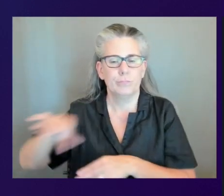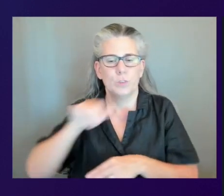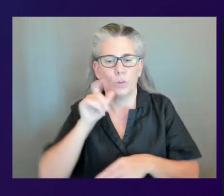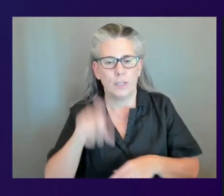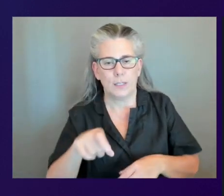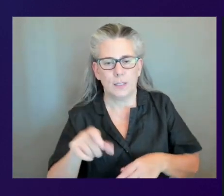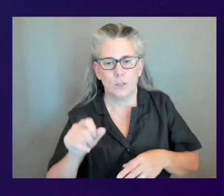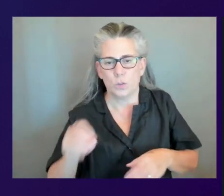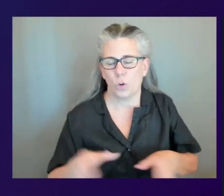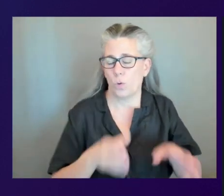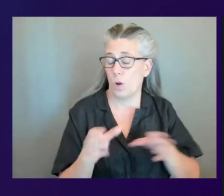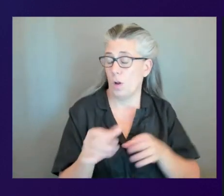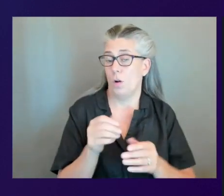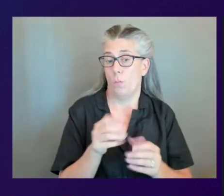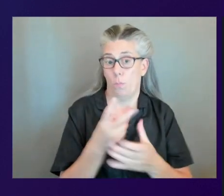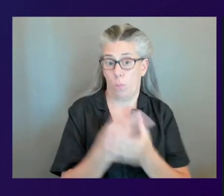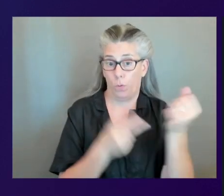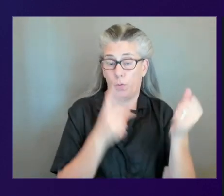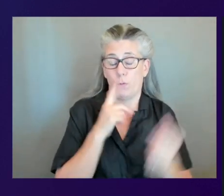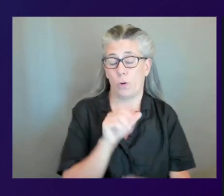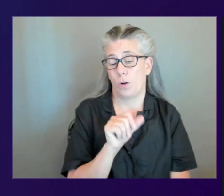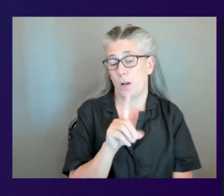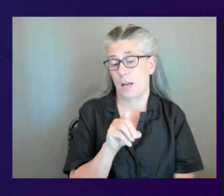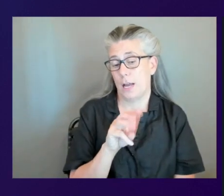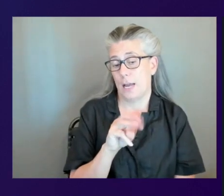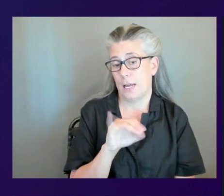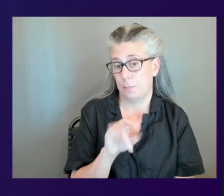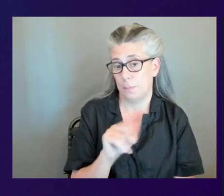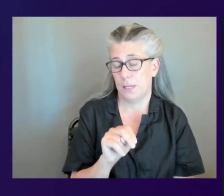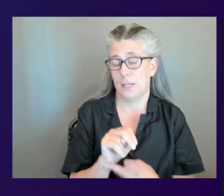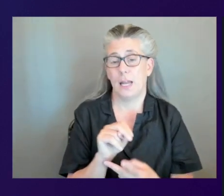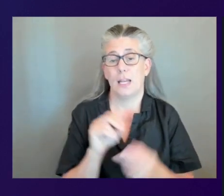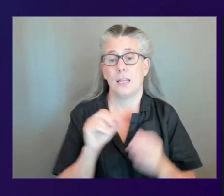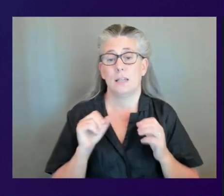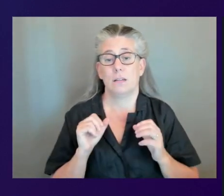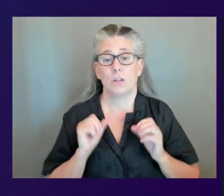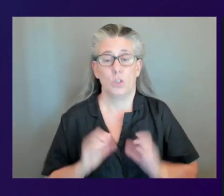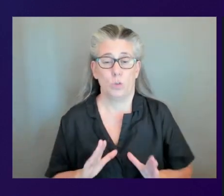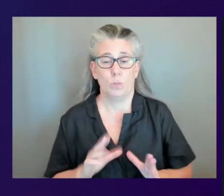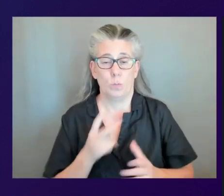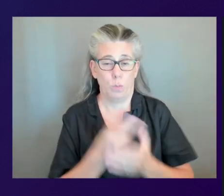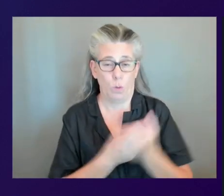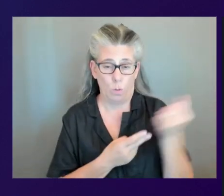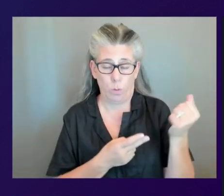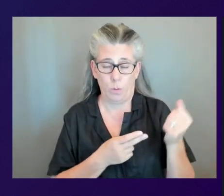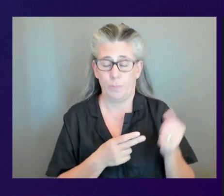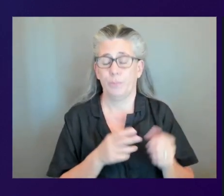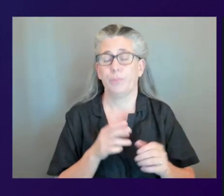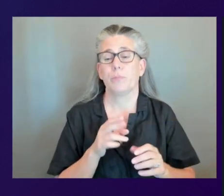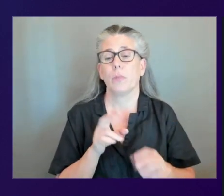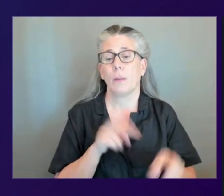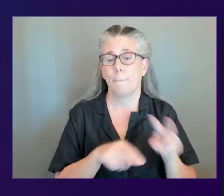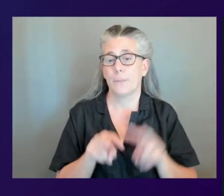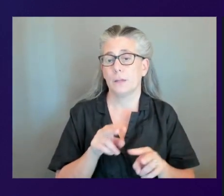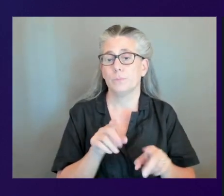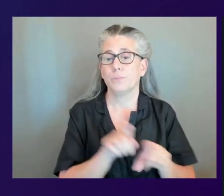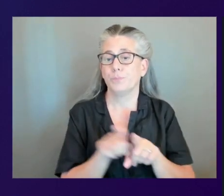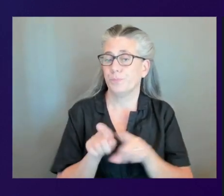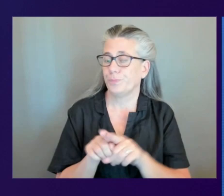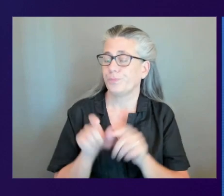end users. Like we've said, none of this is groundbreaking. But then lastly, hitting that optimized spending, right?